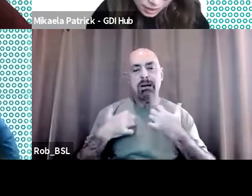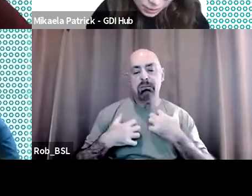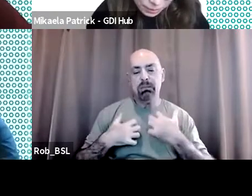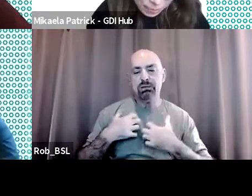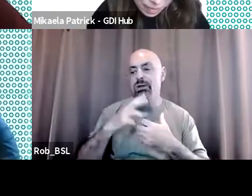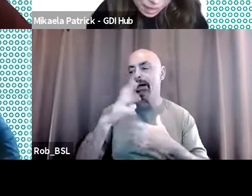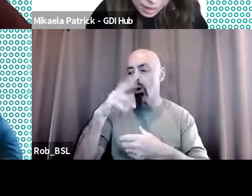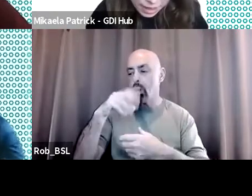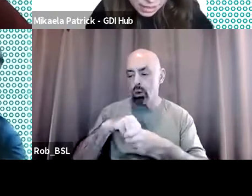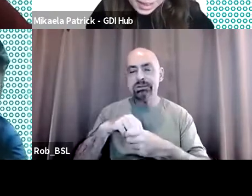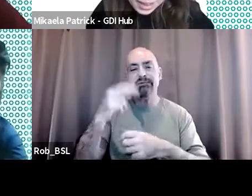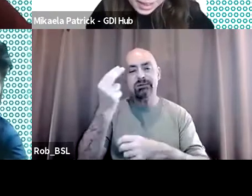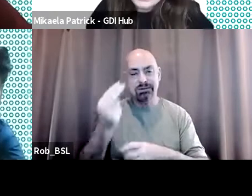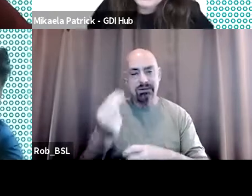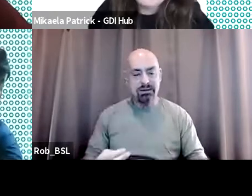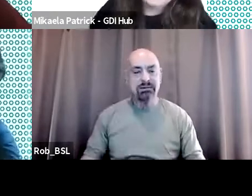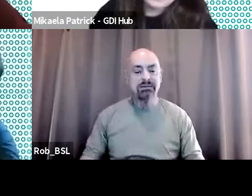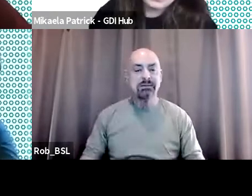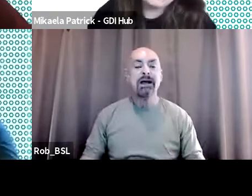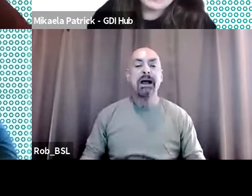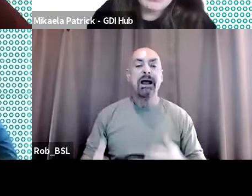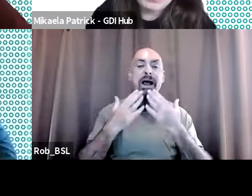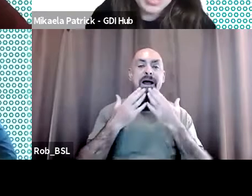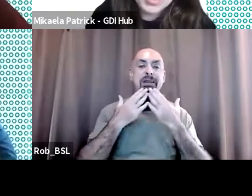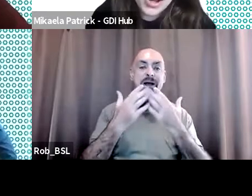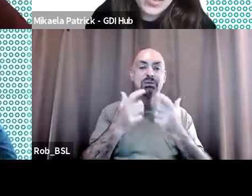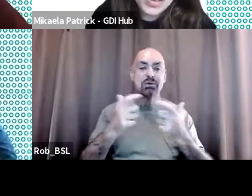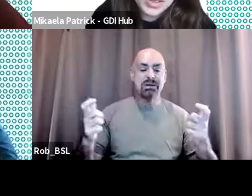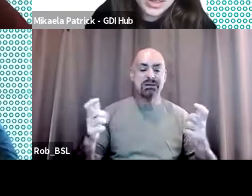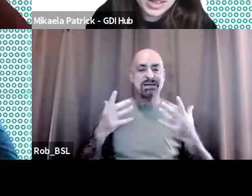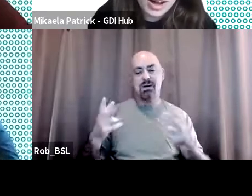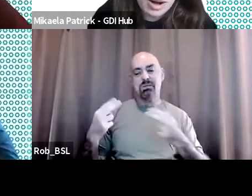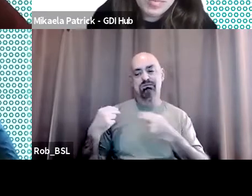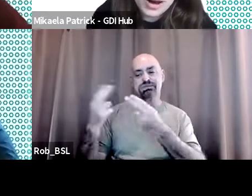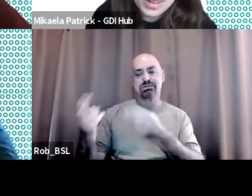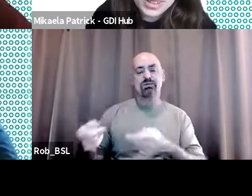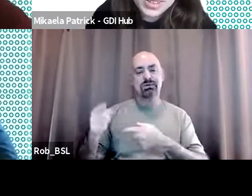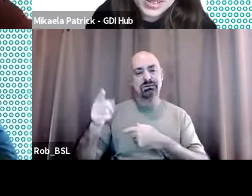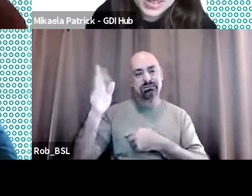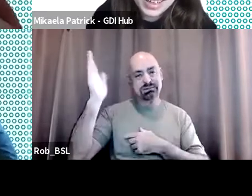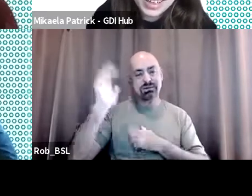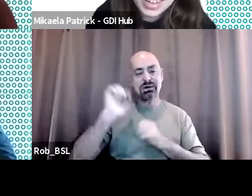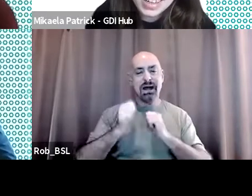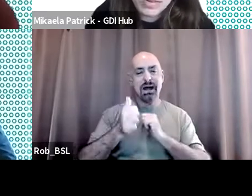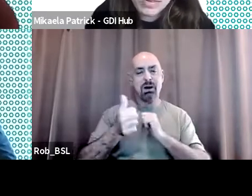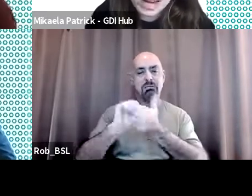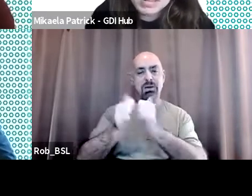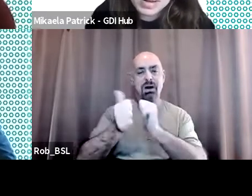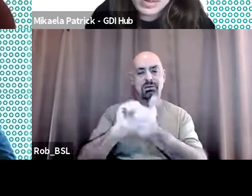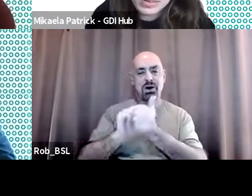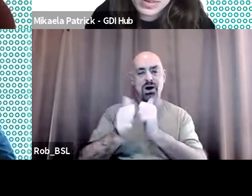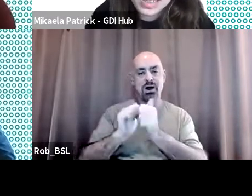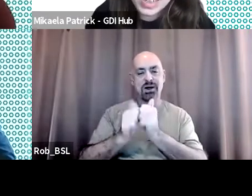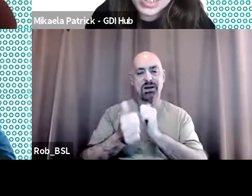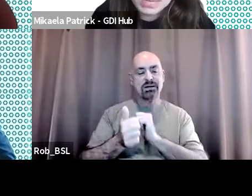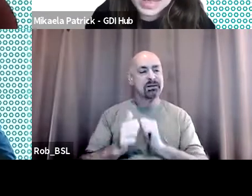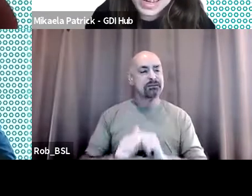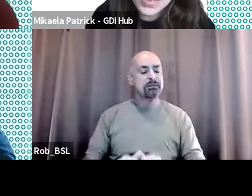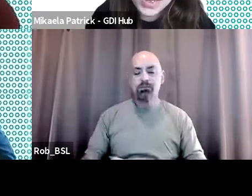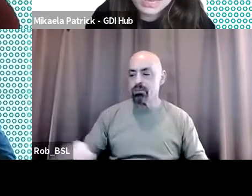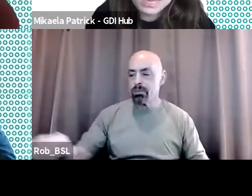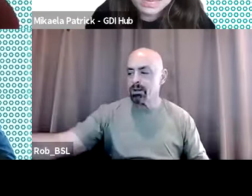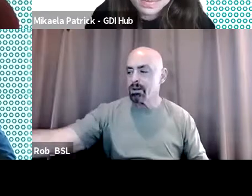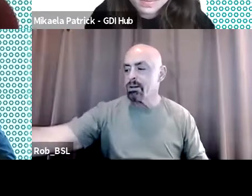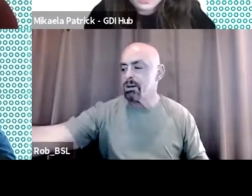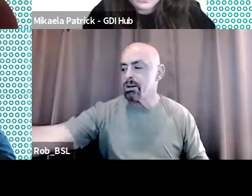inclusive design. So thank you so much. And I'll now pass over to our partners who can reflect a bit on the research